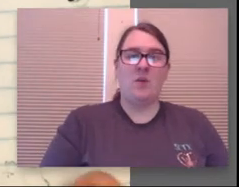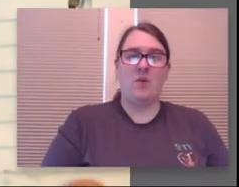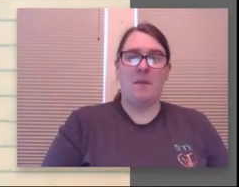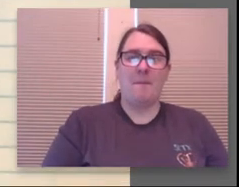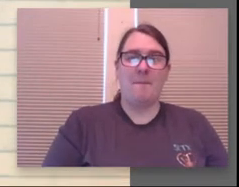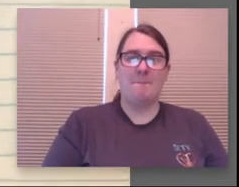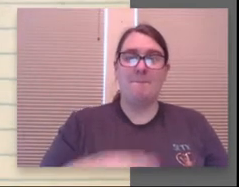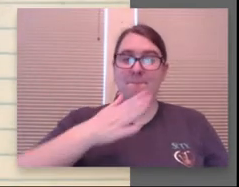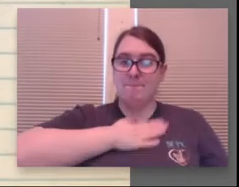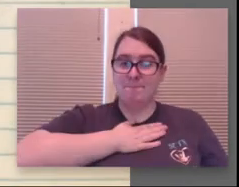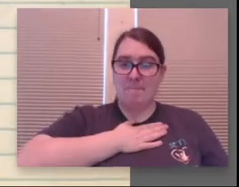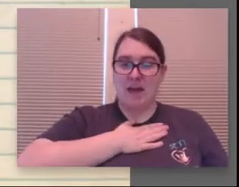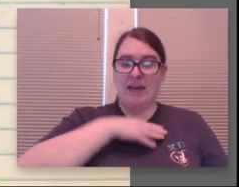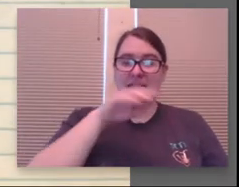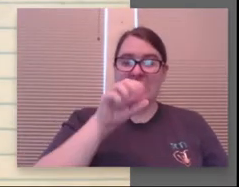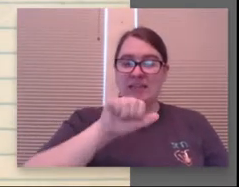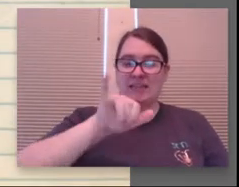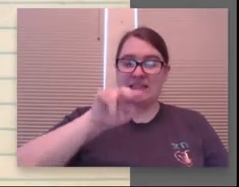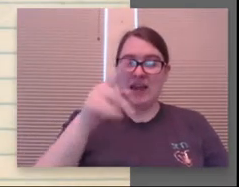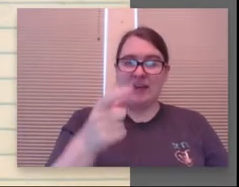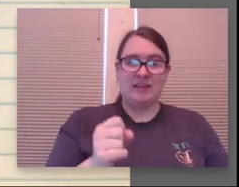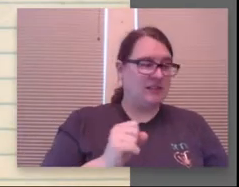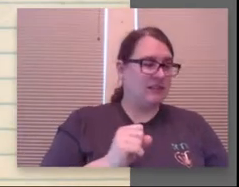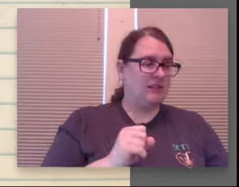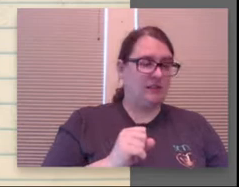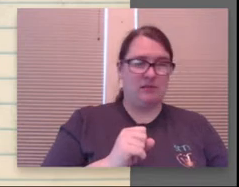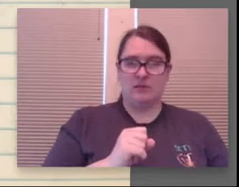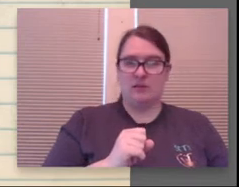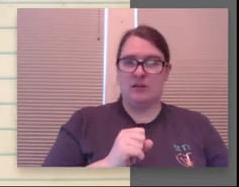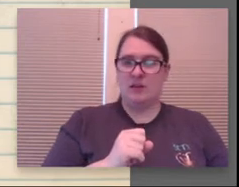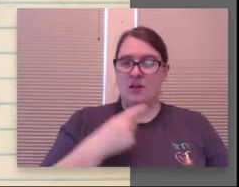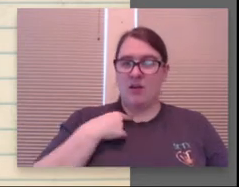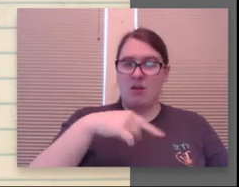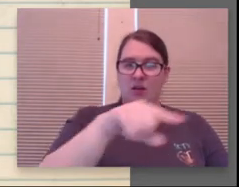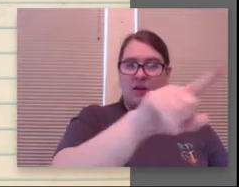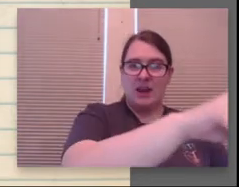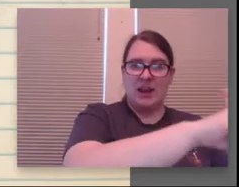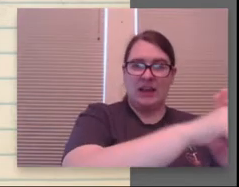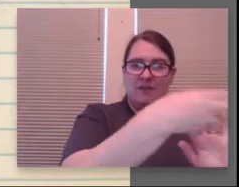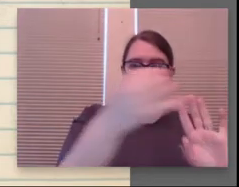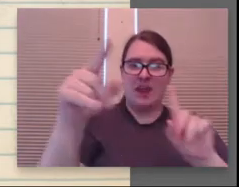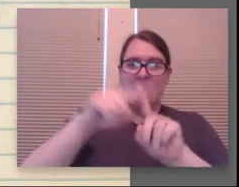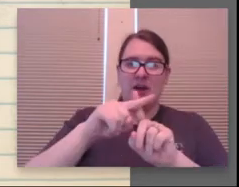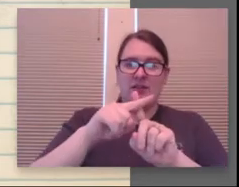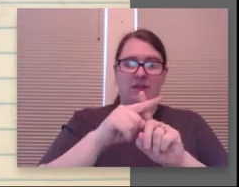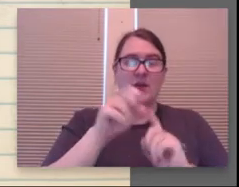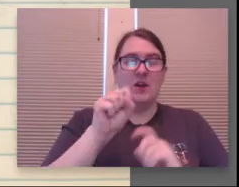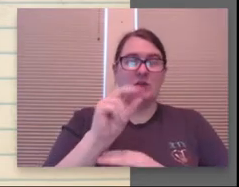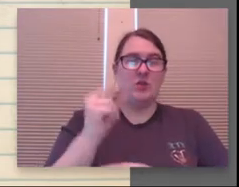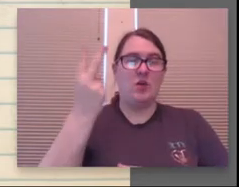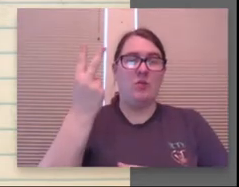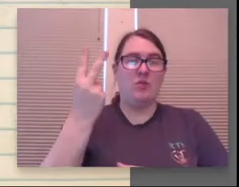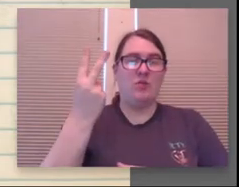Okay, so my signs are negative and